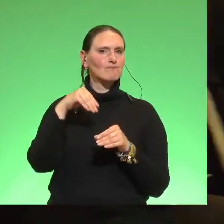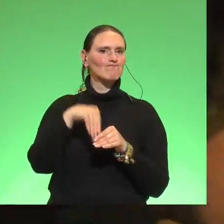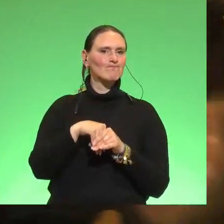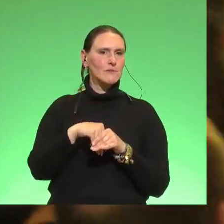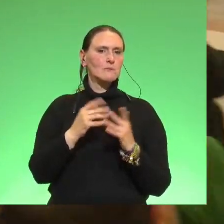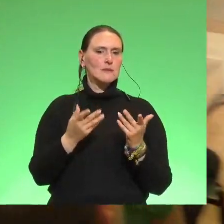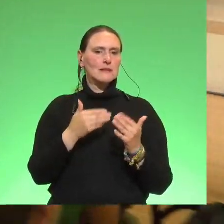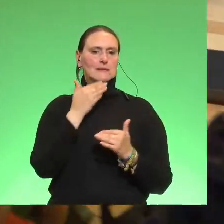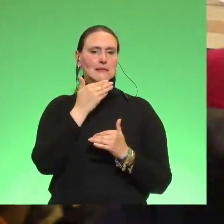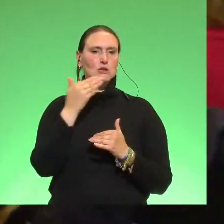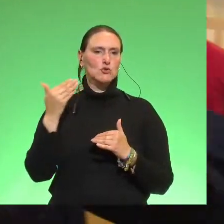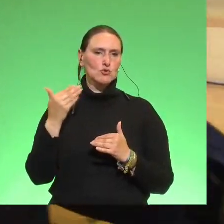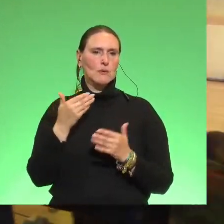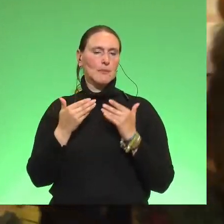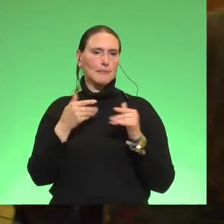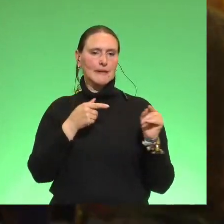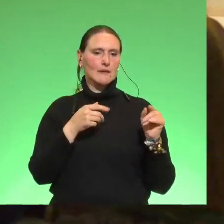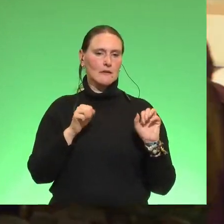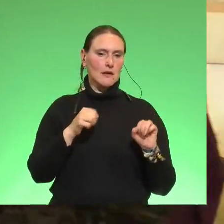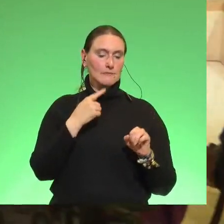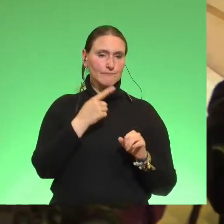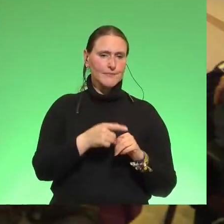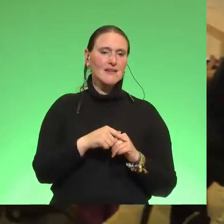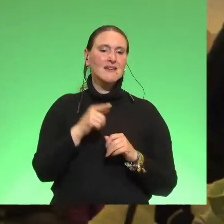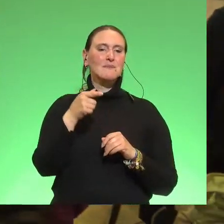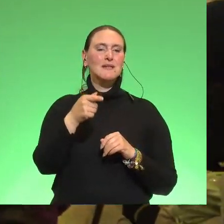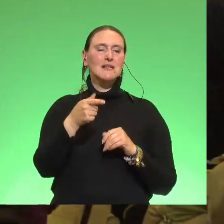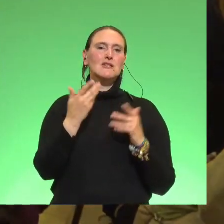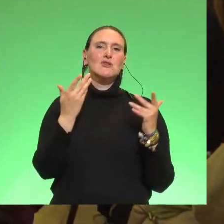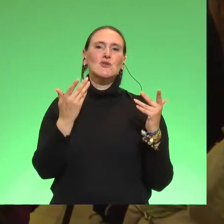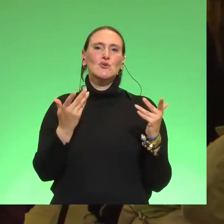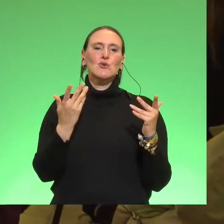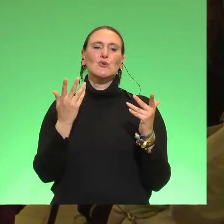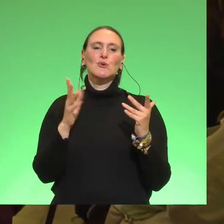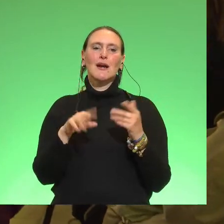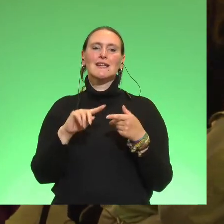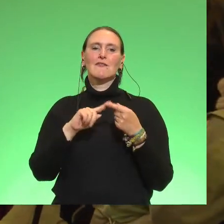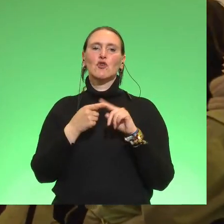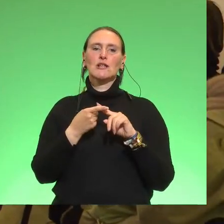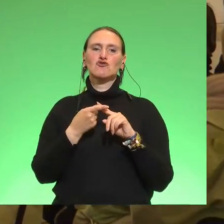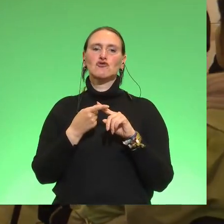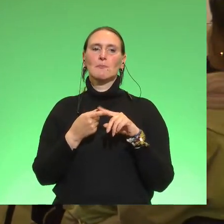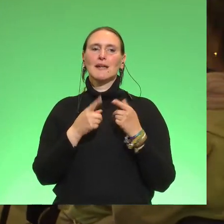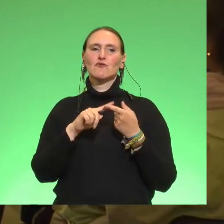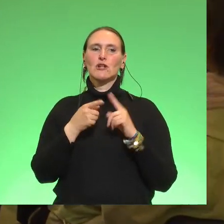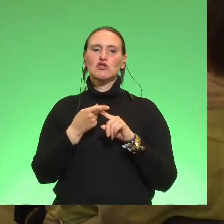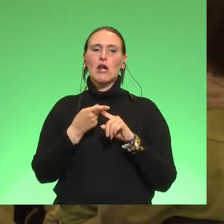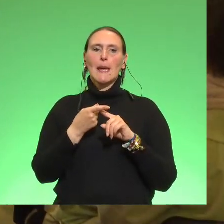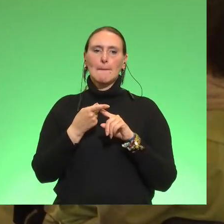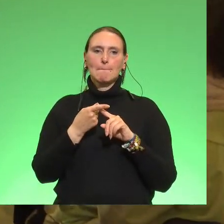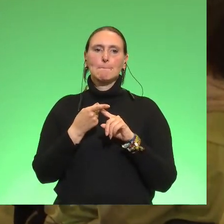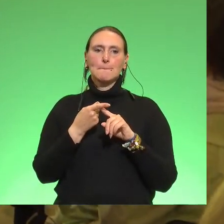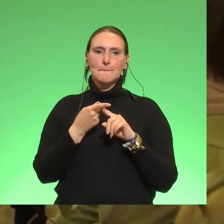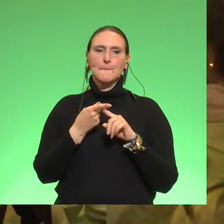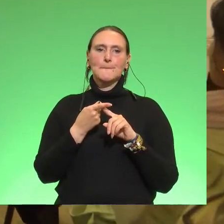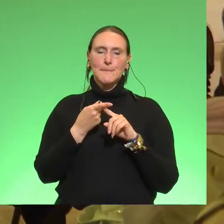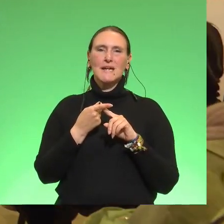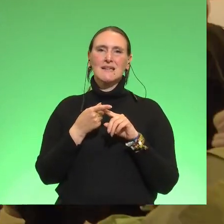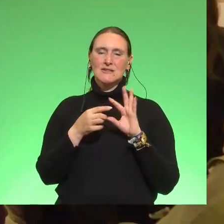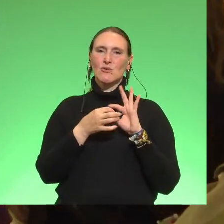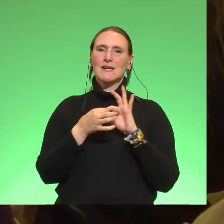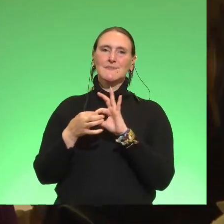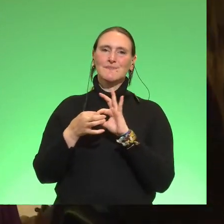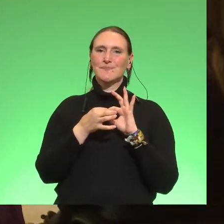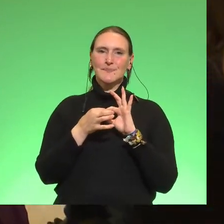you, but it depends on your notion of friendship. Yeah? If the friendship is like without risks, if it's a kind of like